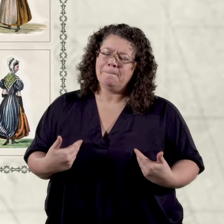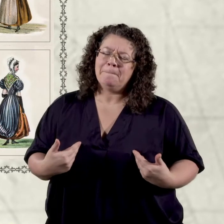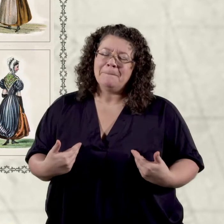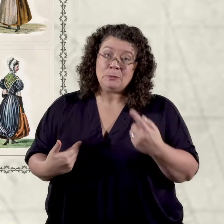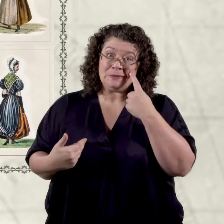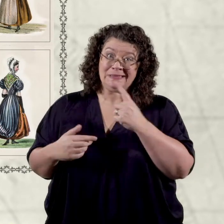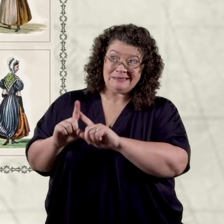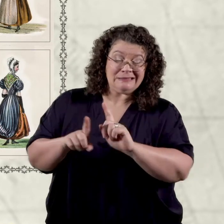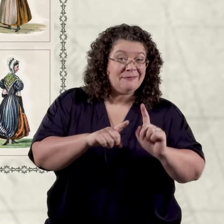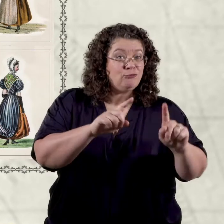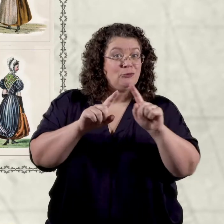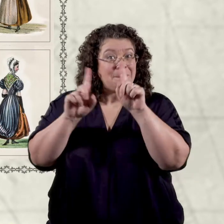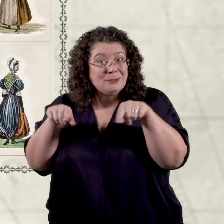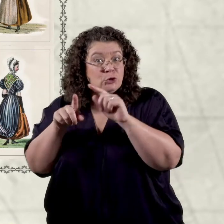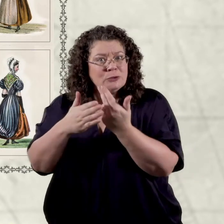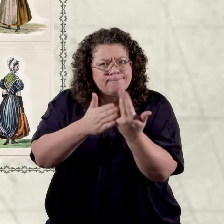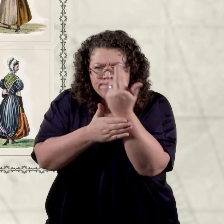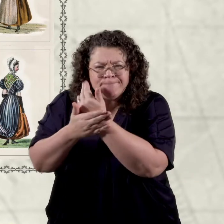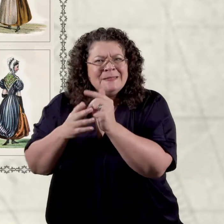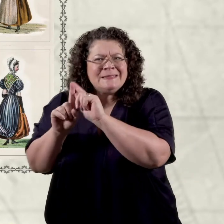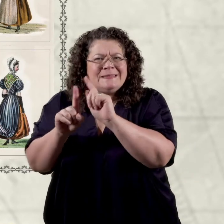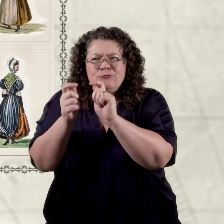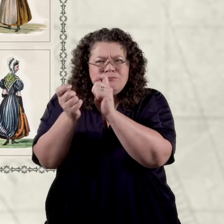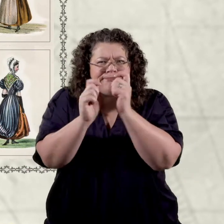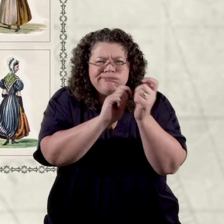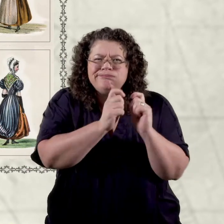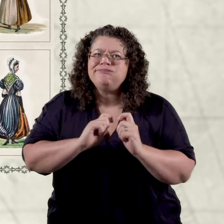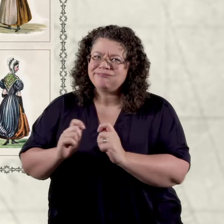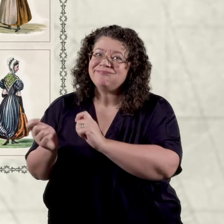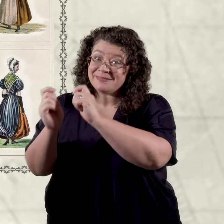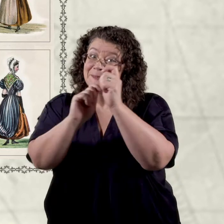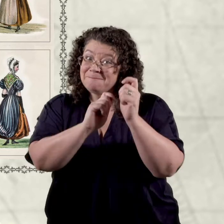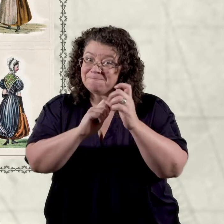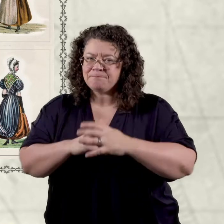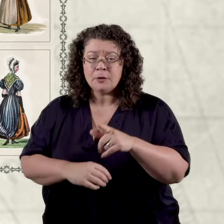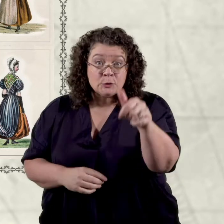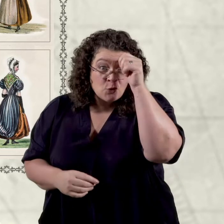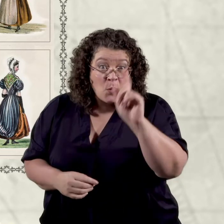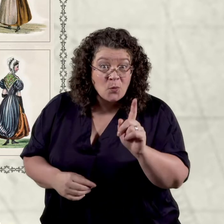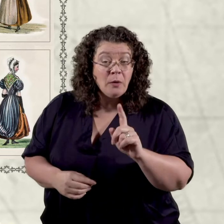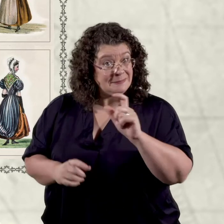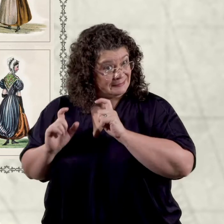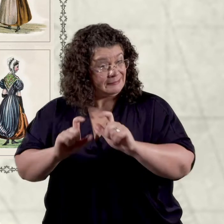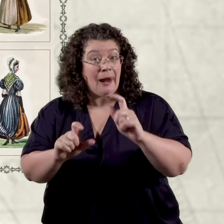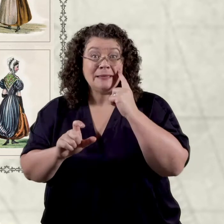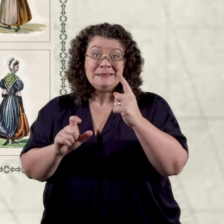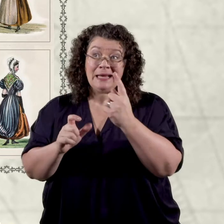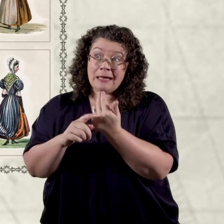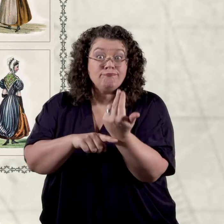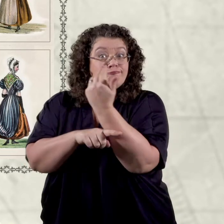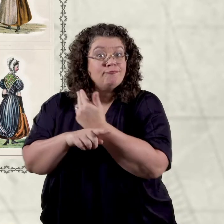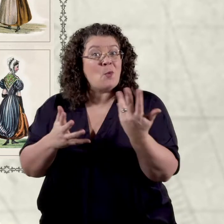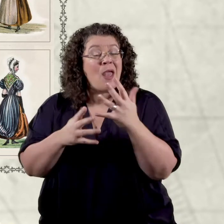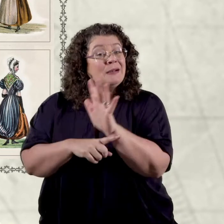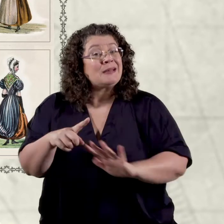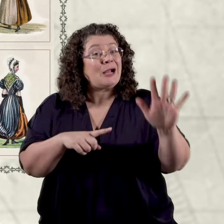pictures that depict different versions of them. And you know what? You can see these pictures in the National Library